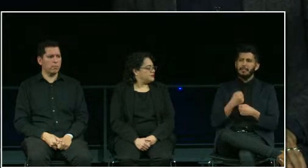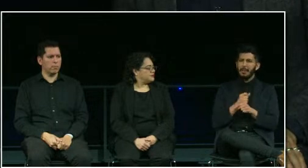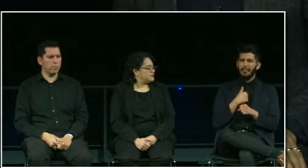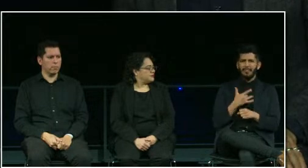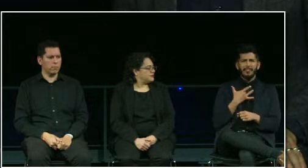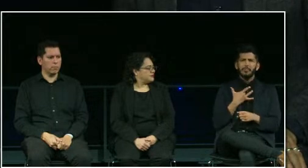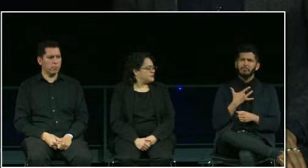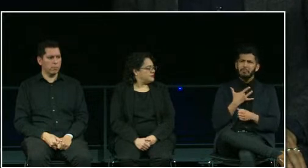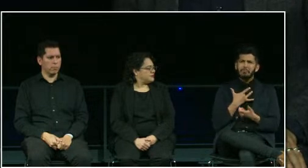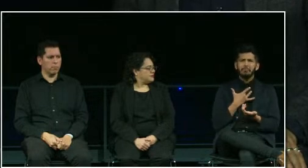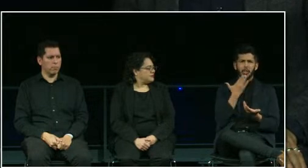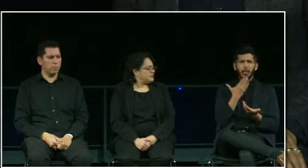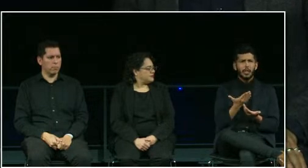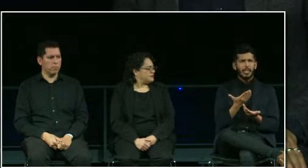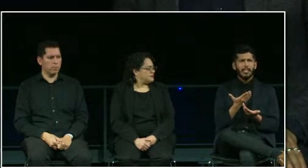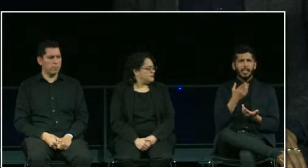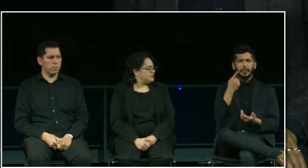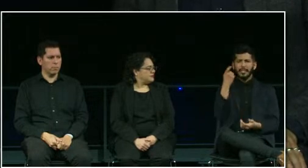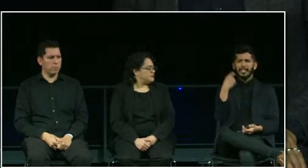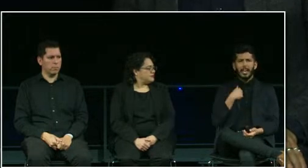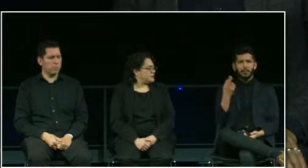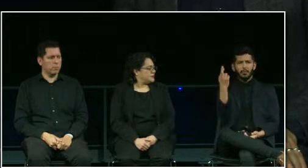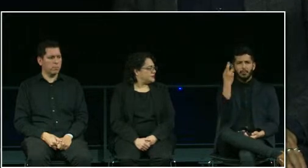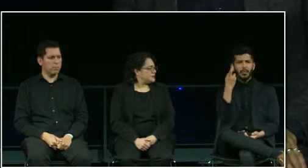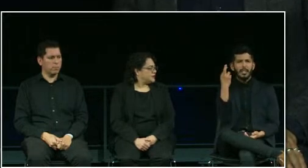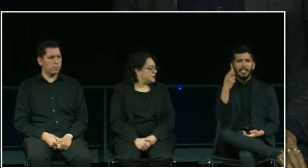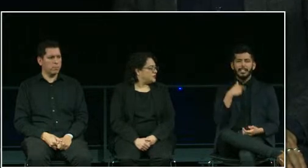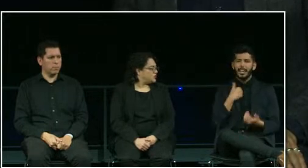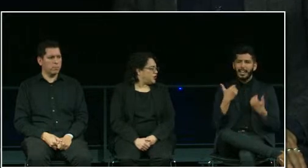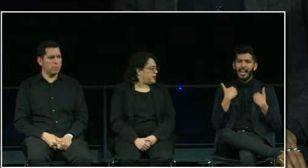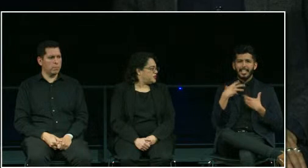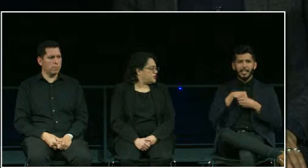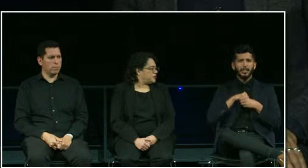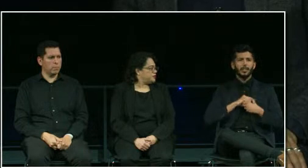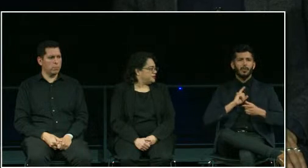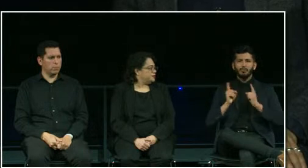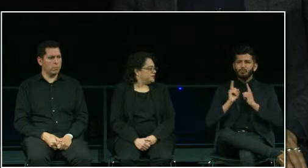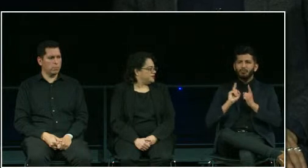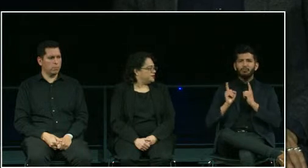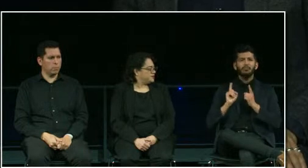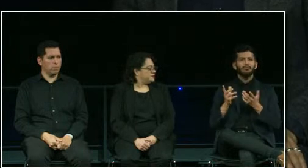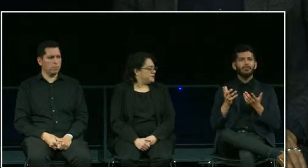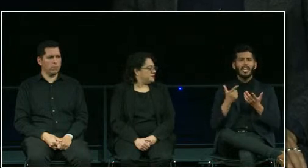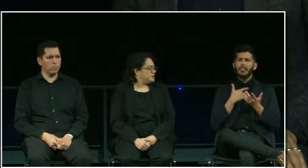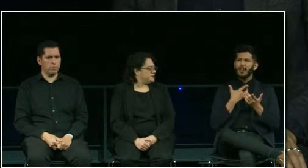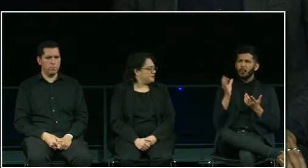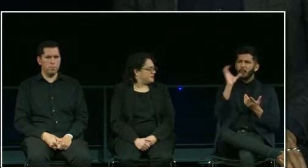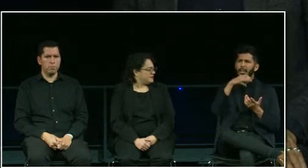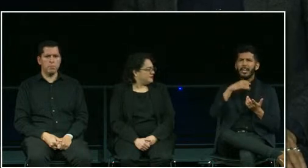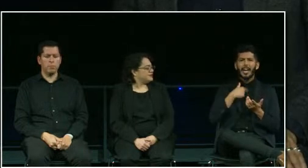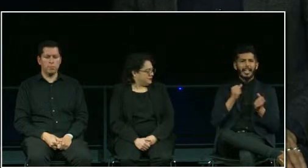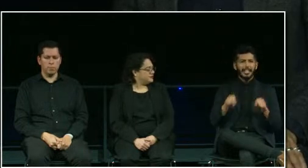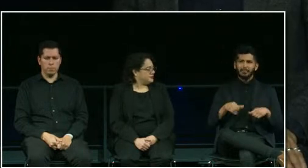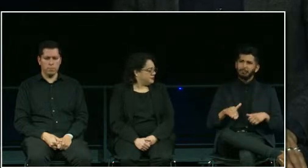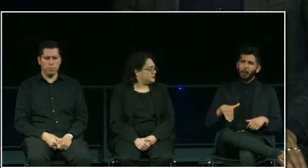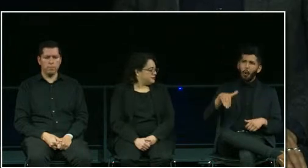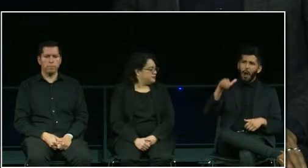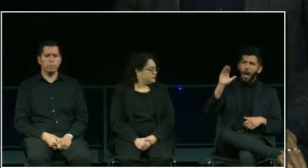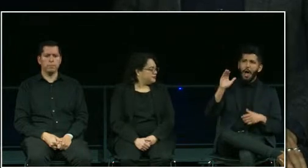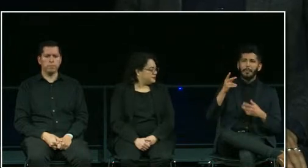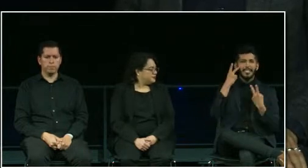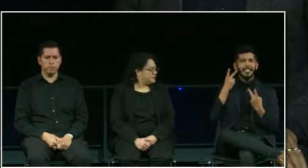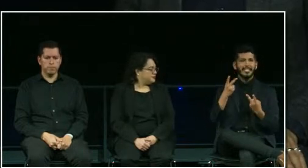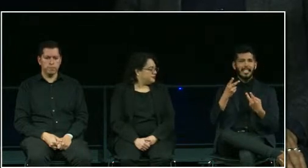because I realized as I was having this internal conversation that it's okay, I can grow up and not let go of all the things that I love as a